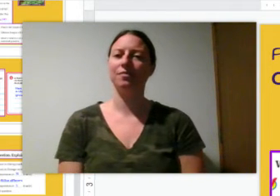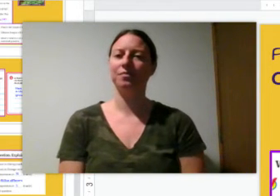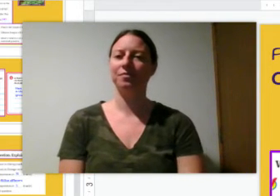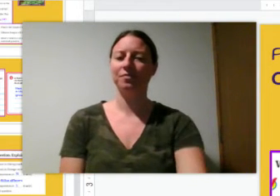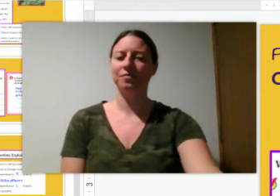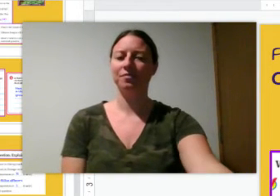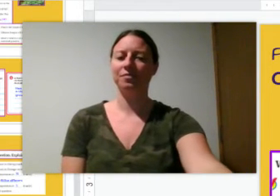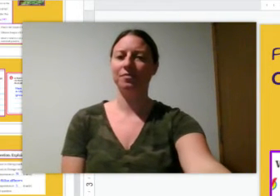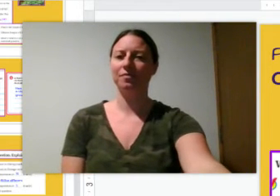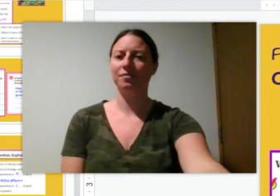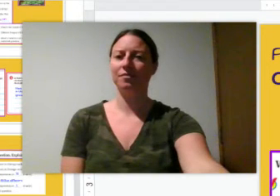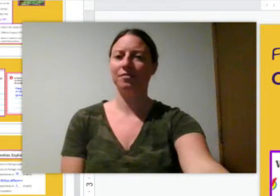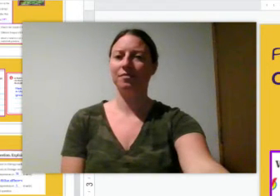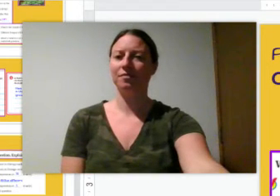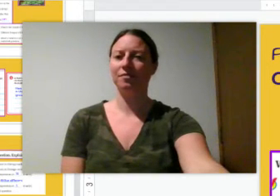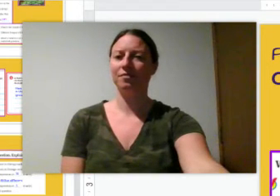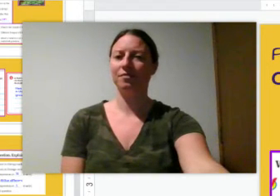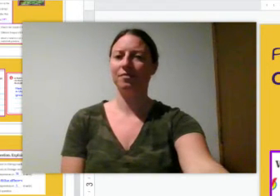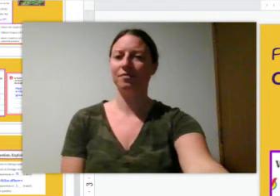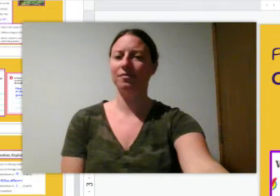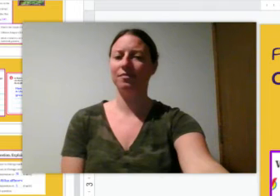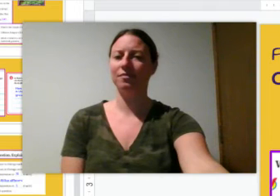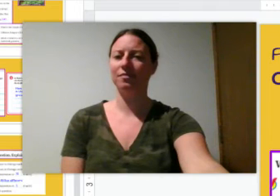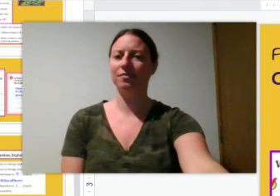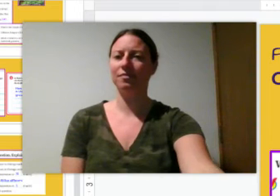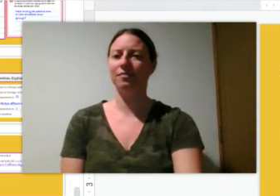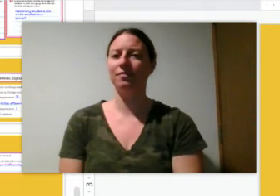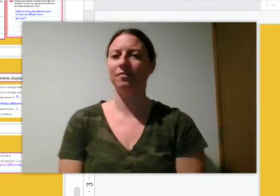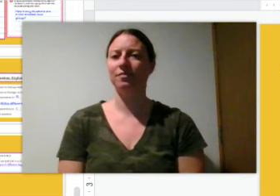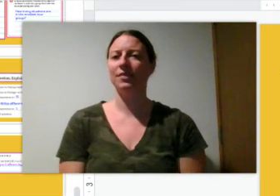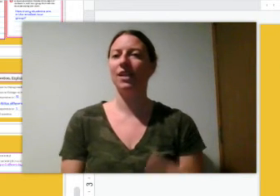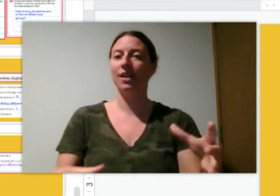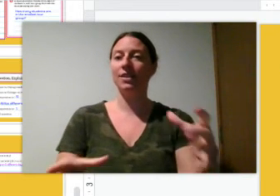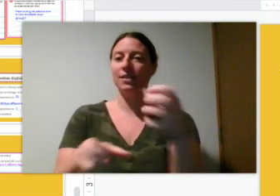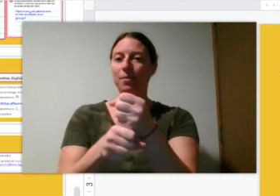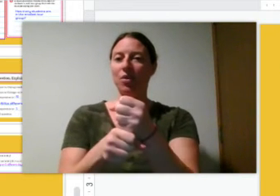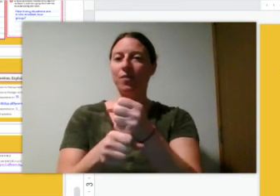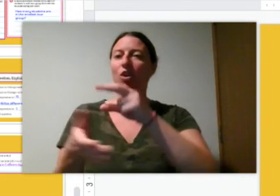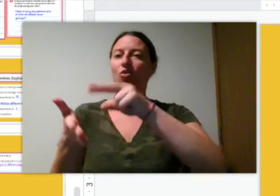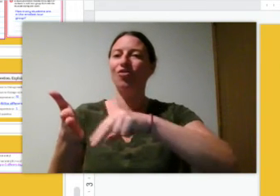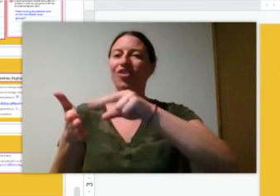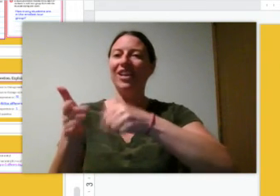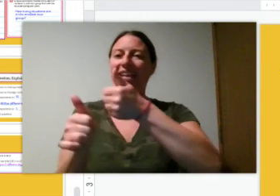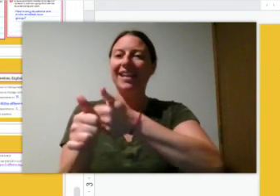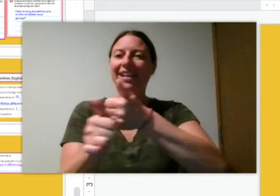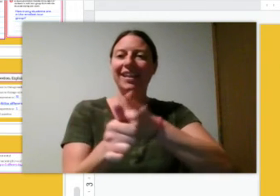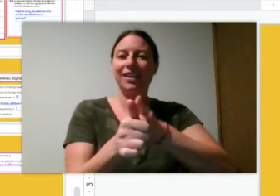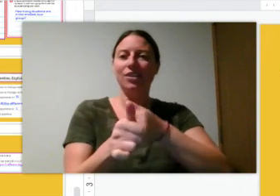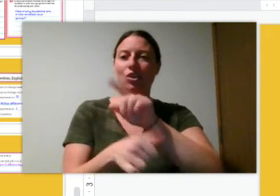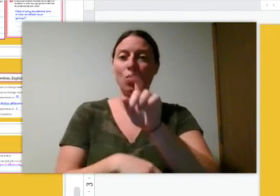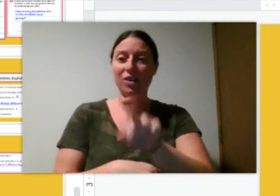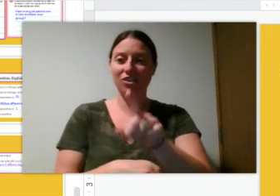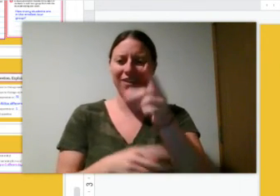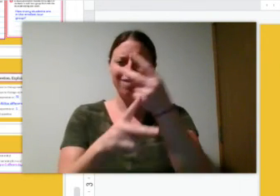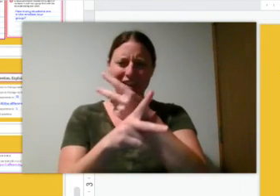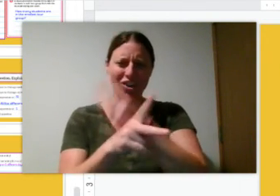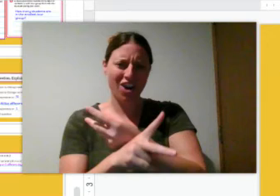Here is the summary. You need to read each question and figure out if